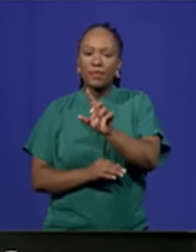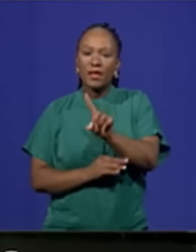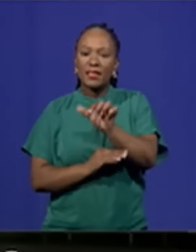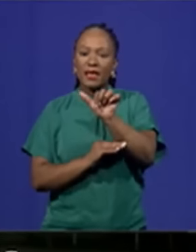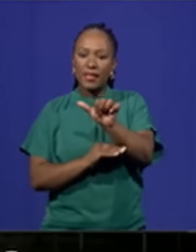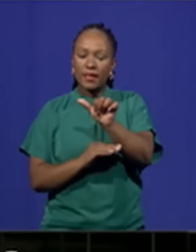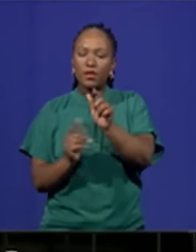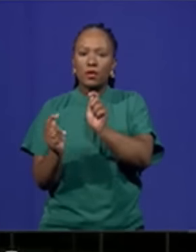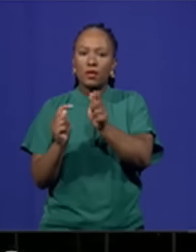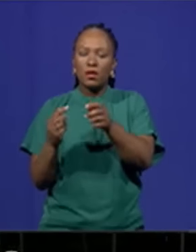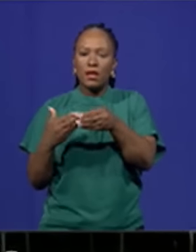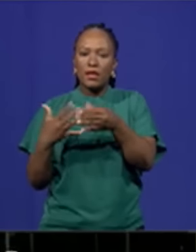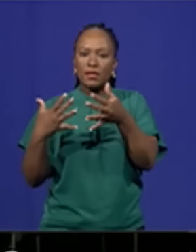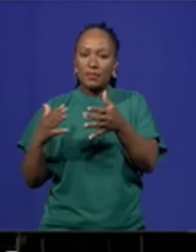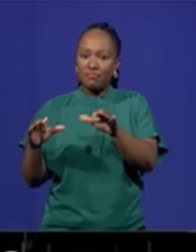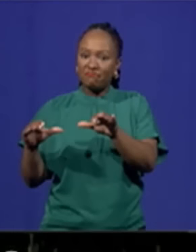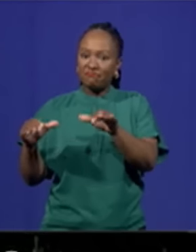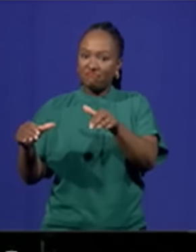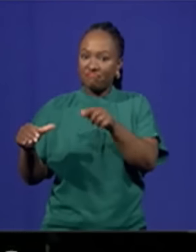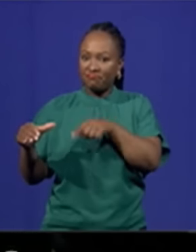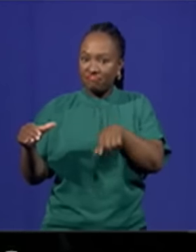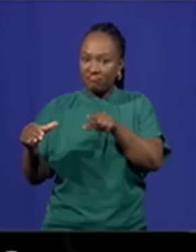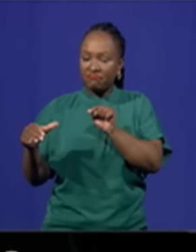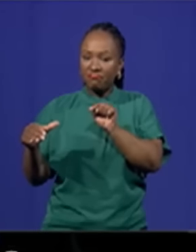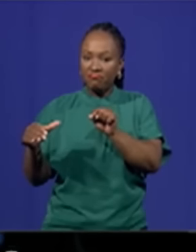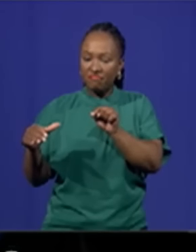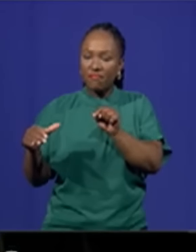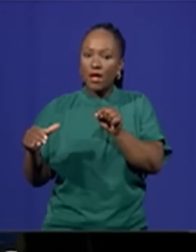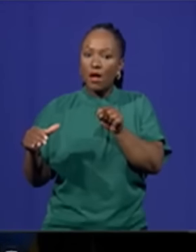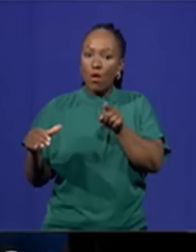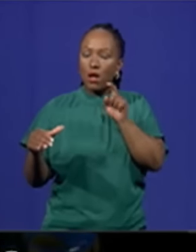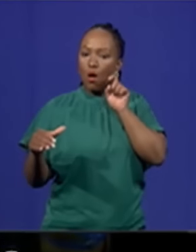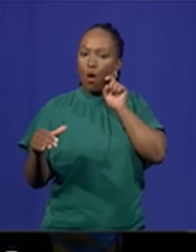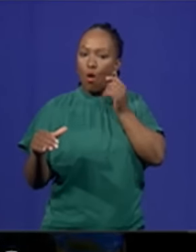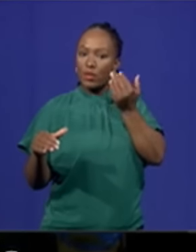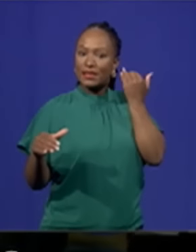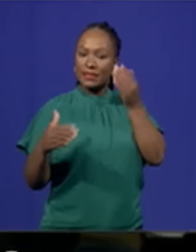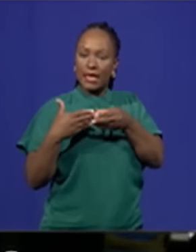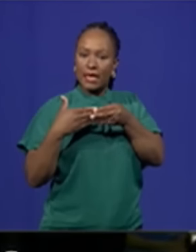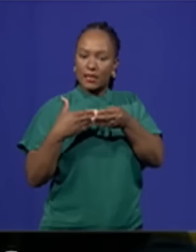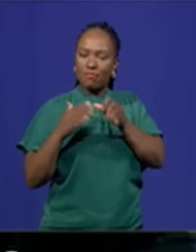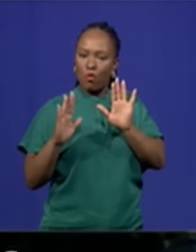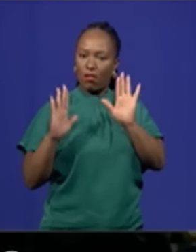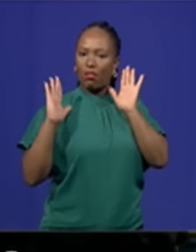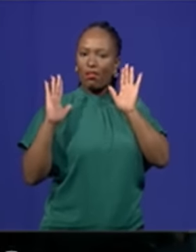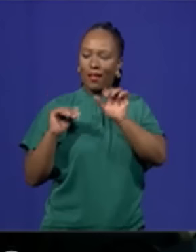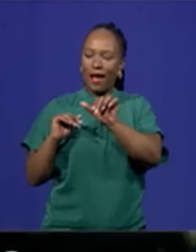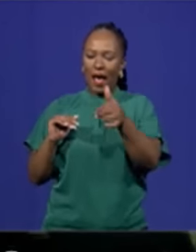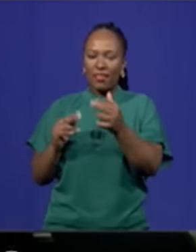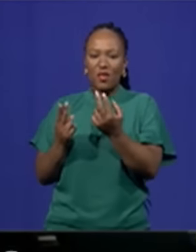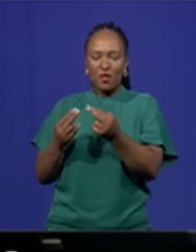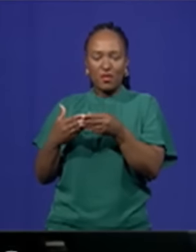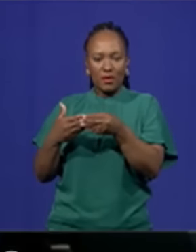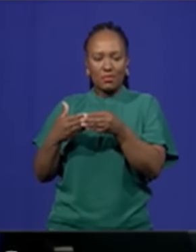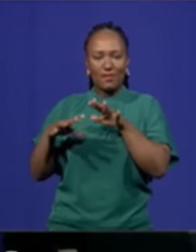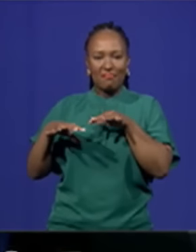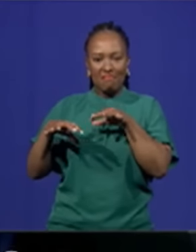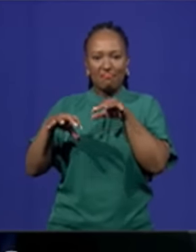yona mme matlhako a bogologolo a sutela a mašwa a tla etelelang pele lekoko mo isagong ya puso